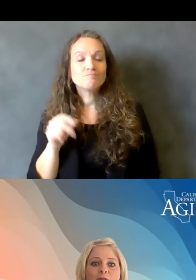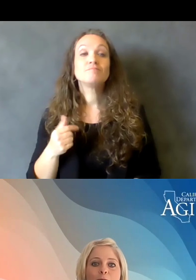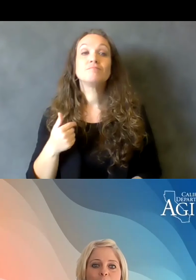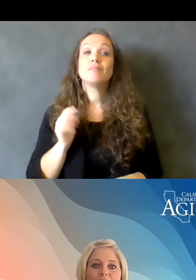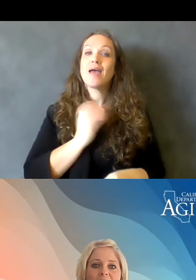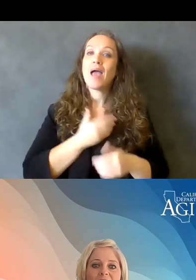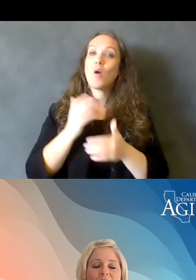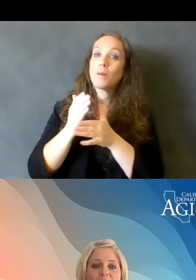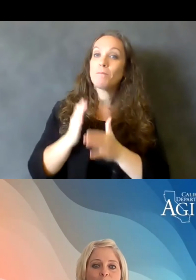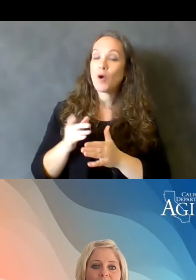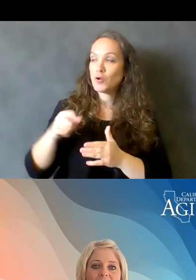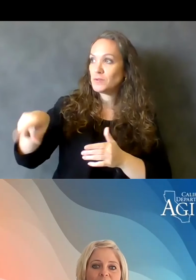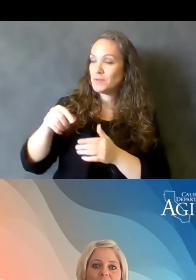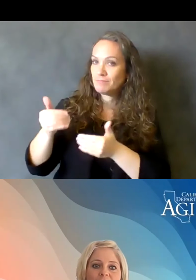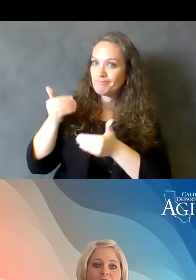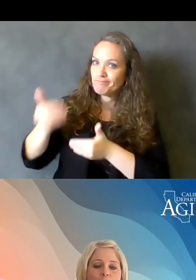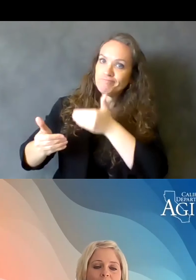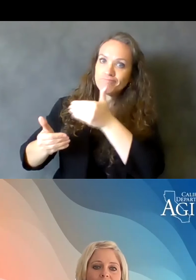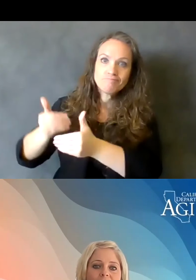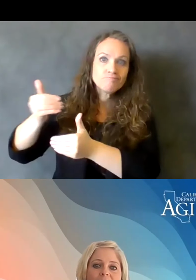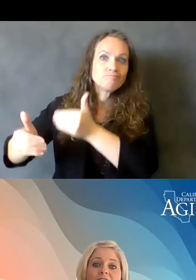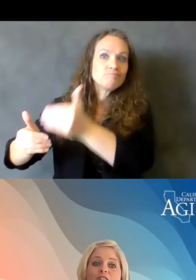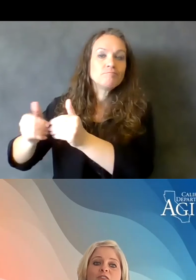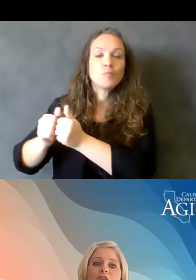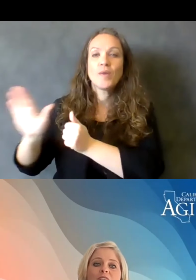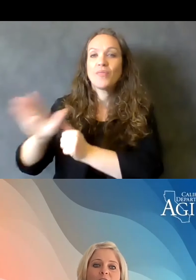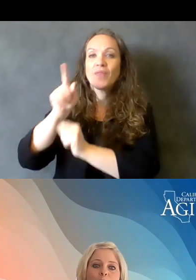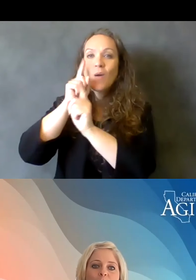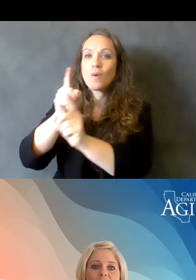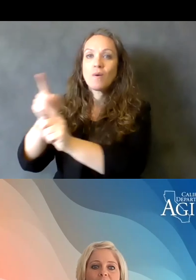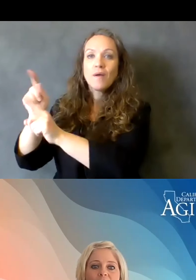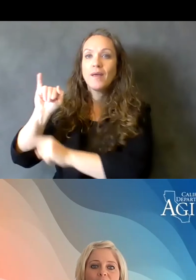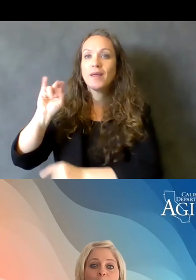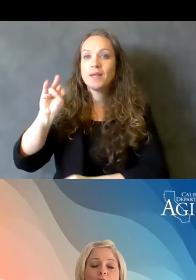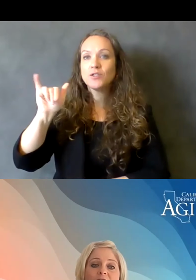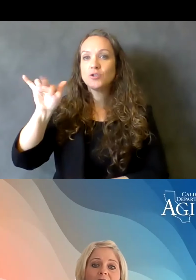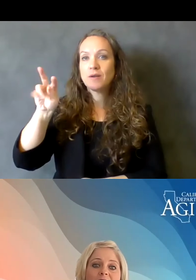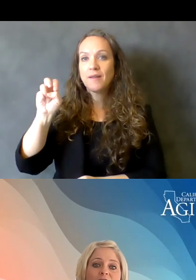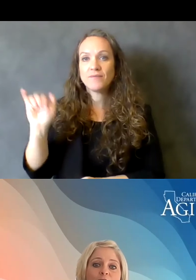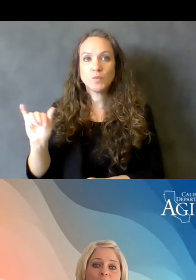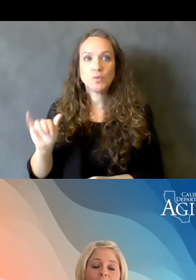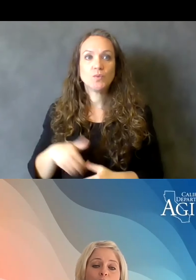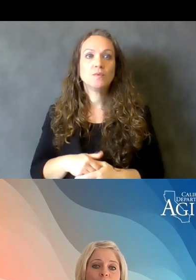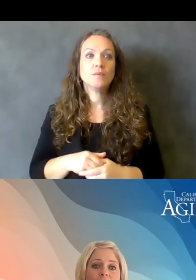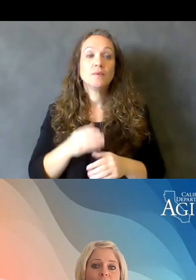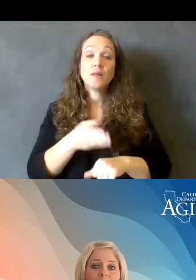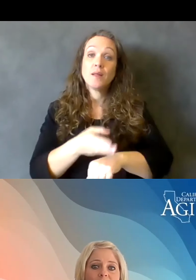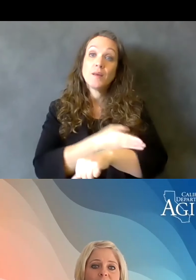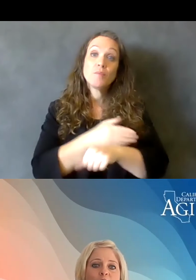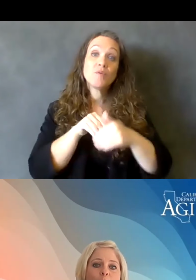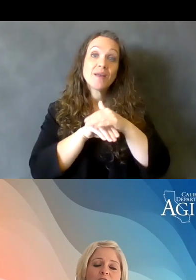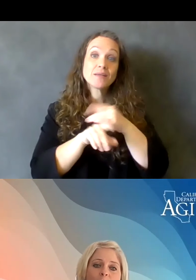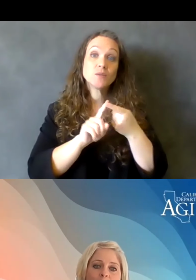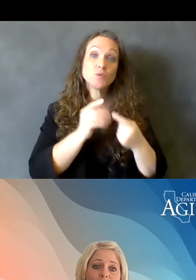have been forging ahead on the MPA initiatives as well. Just a few examples are improving access to food and nutrition